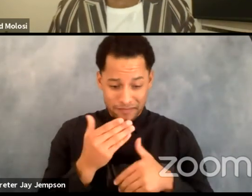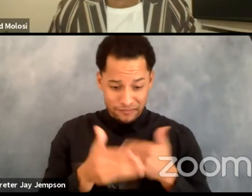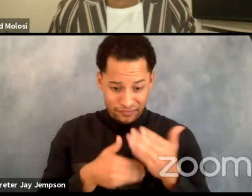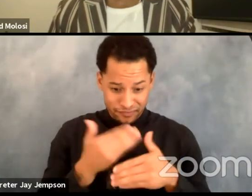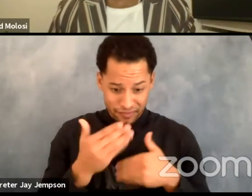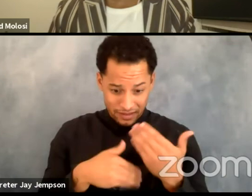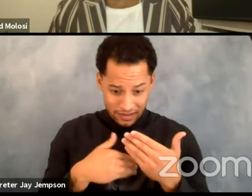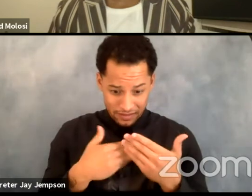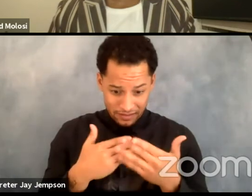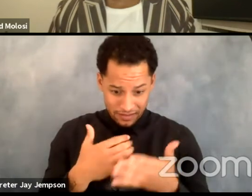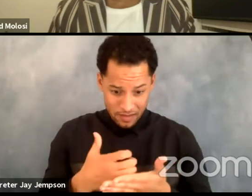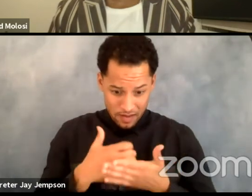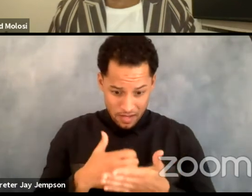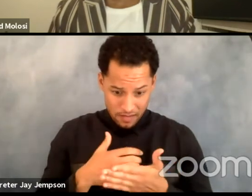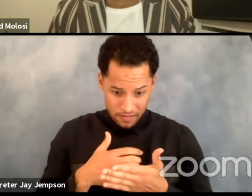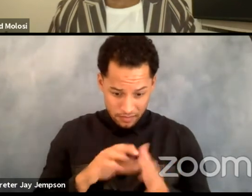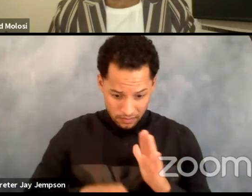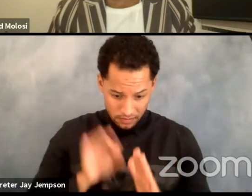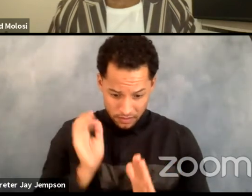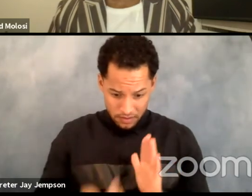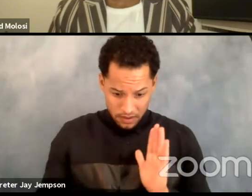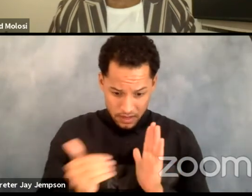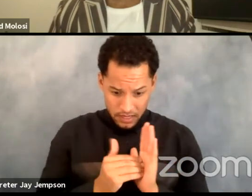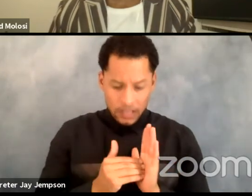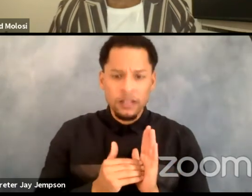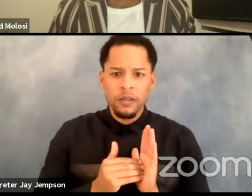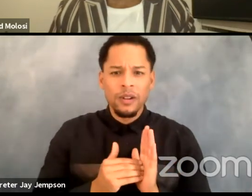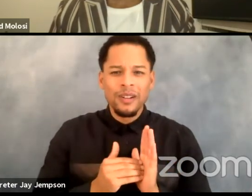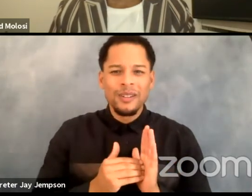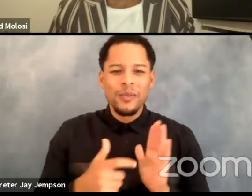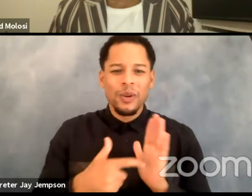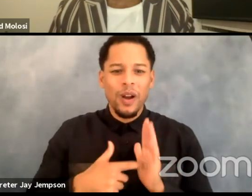things that, you know, have been drilled into your head